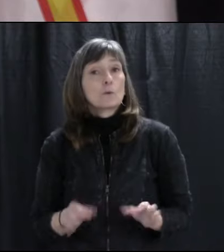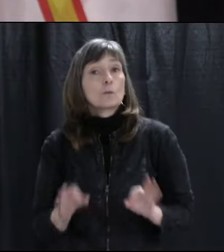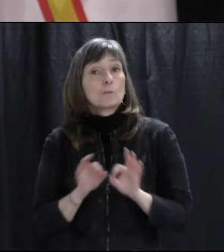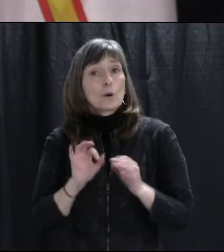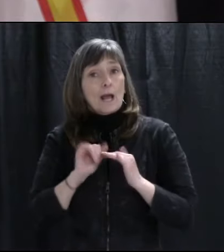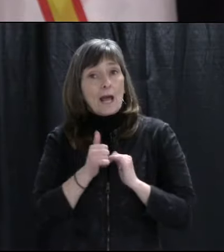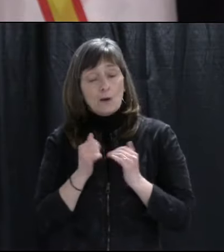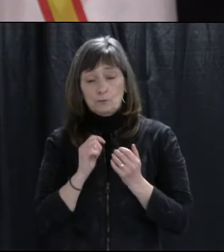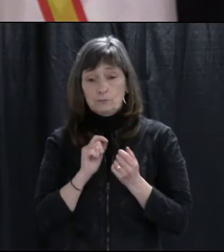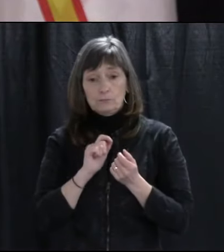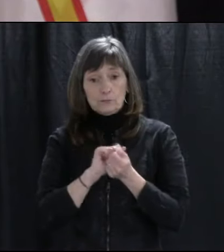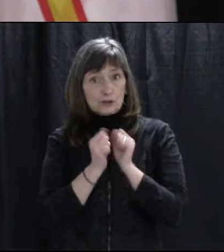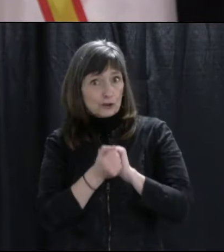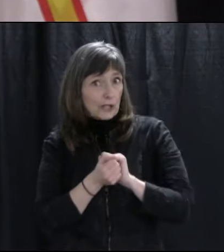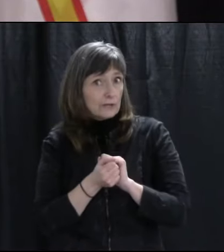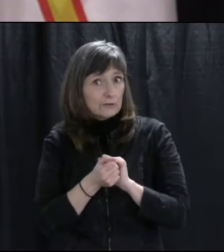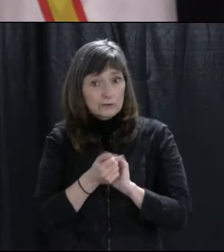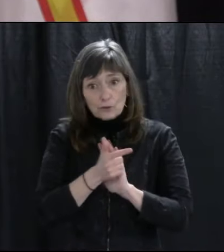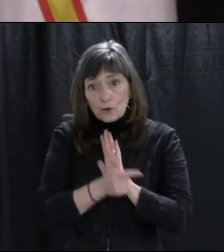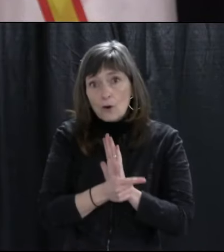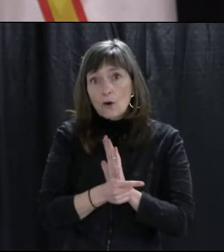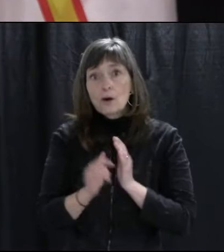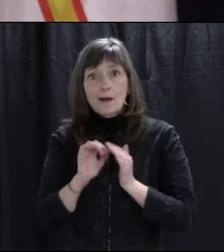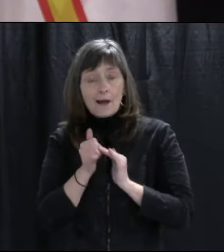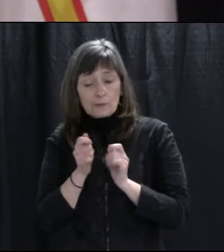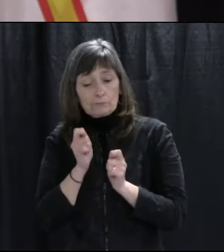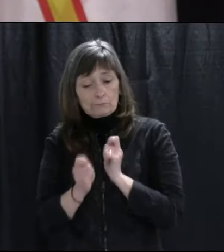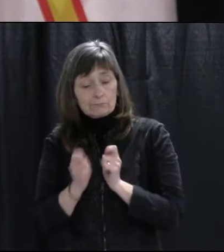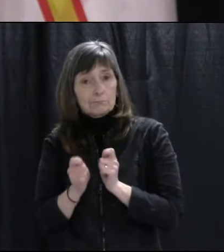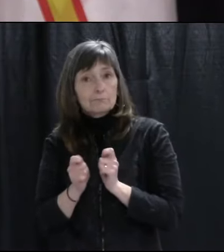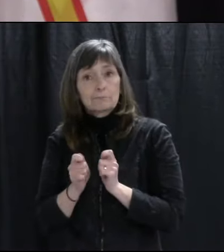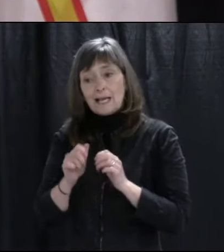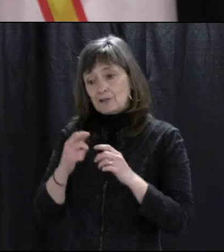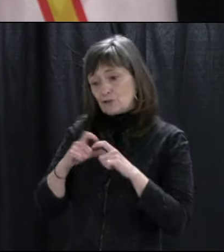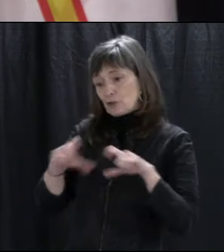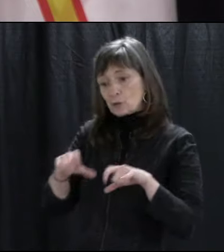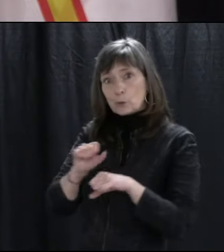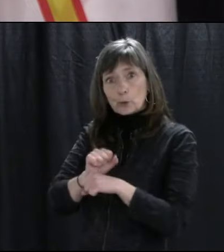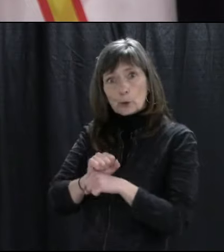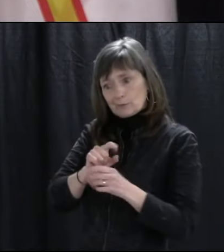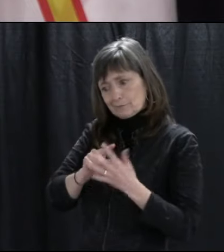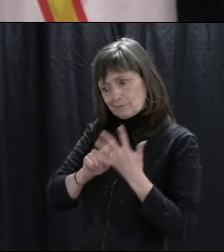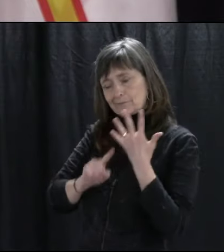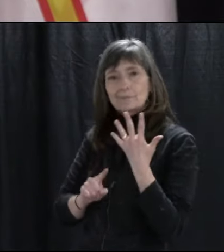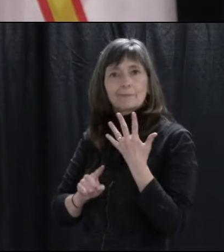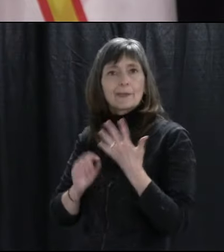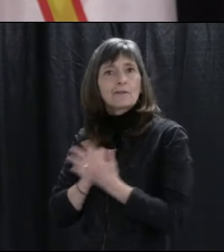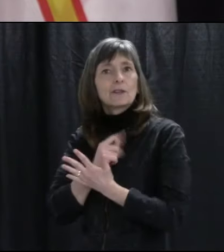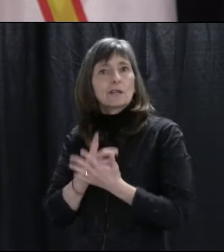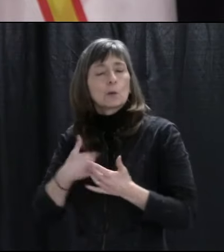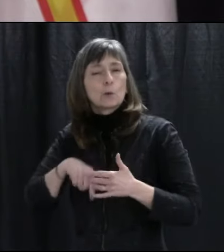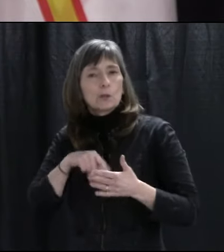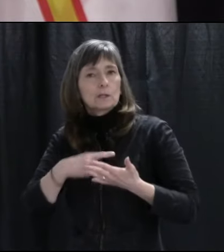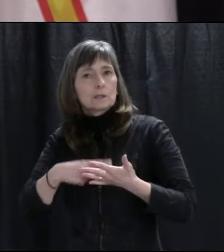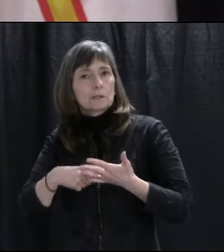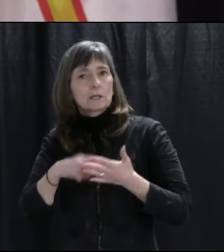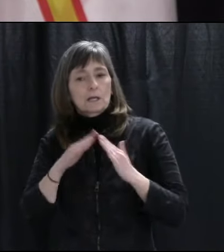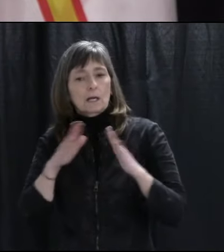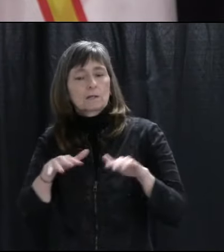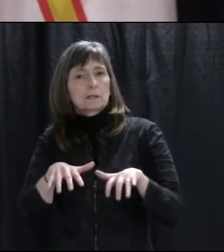how we get money into the hands of our income support recipients and others that I've just mentioned, that all these guidelines that we